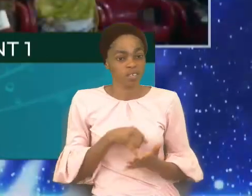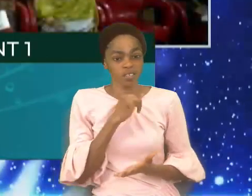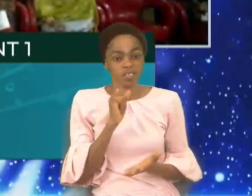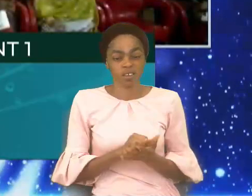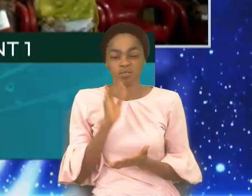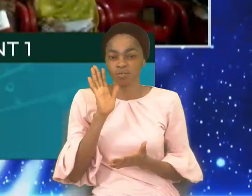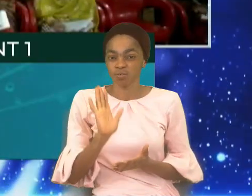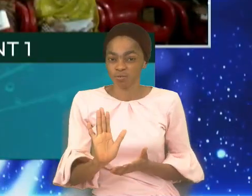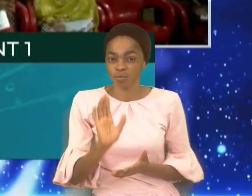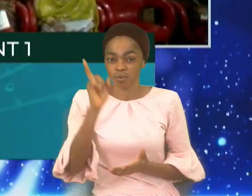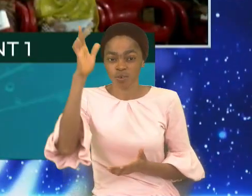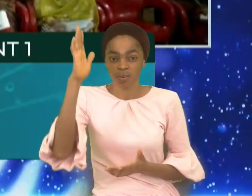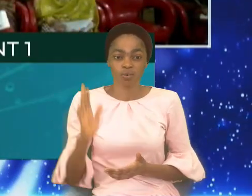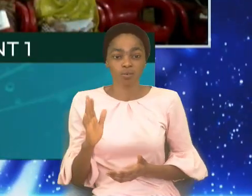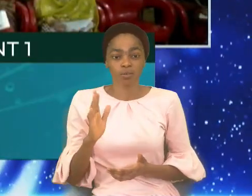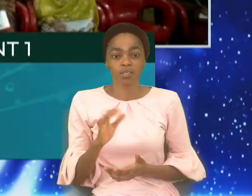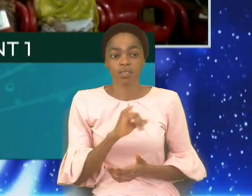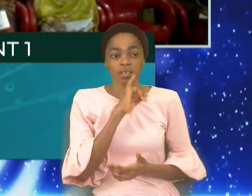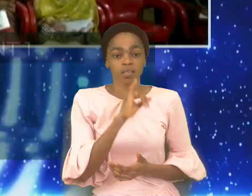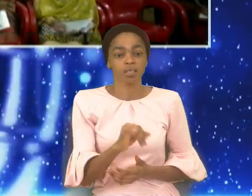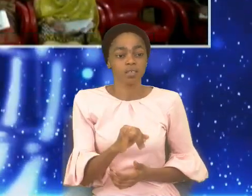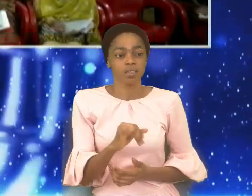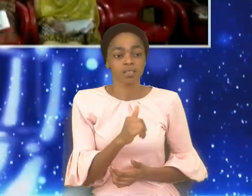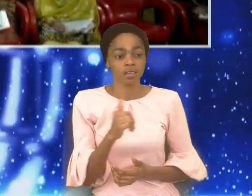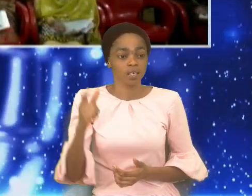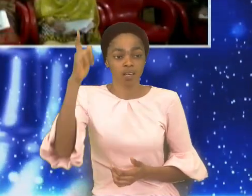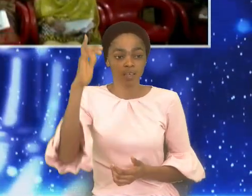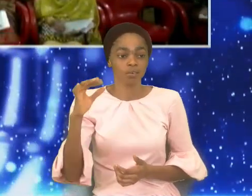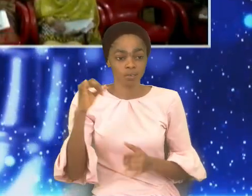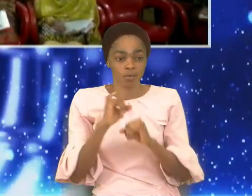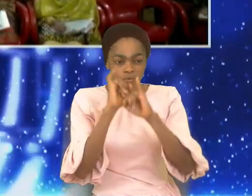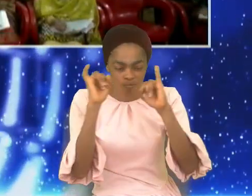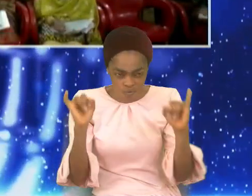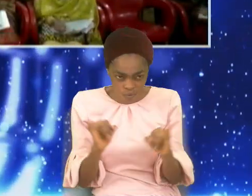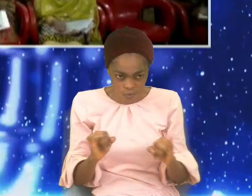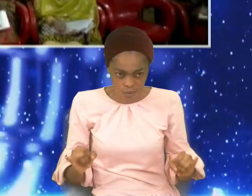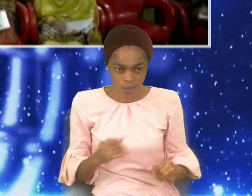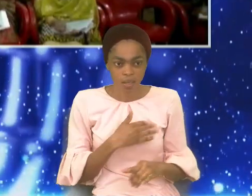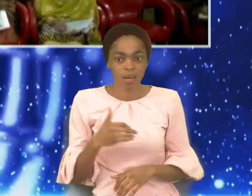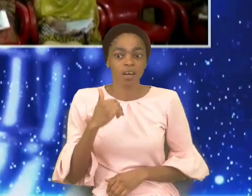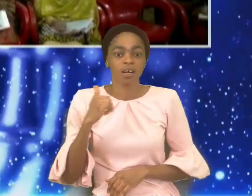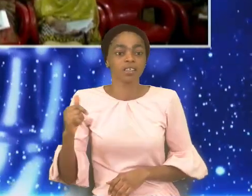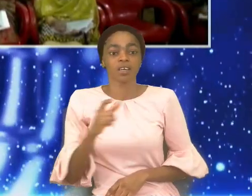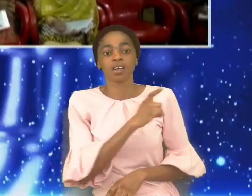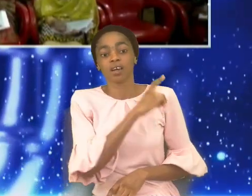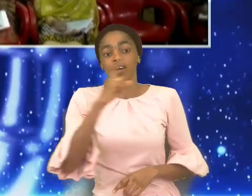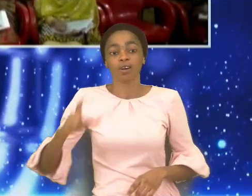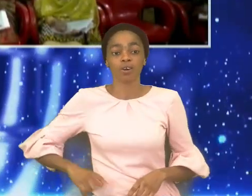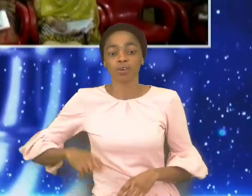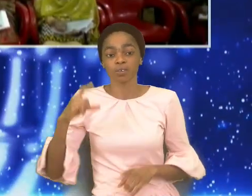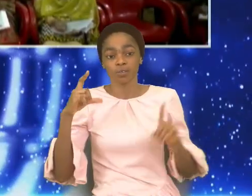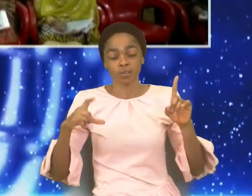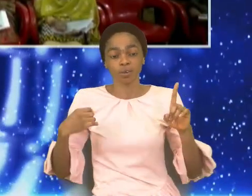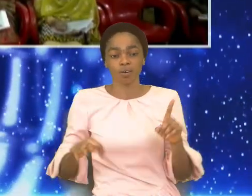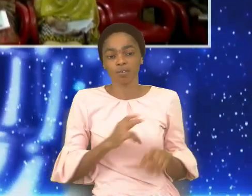was converted? And a Lord of kings. You think he was now, he had a change of mind, a change of heart,